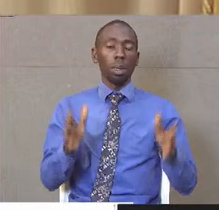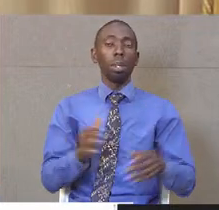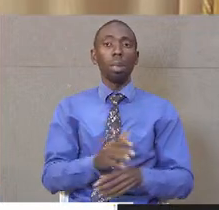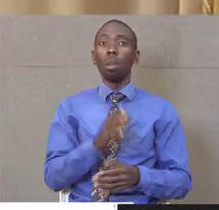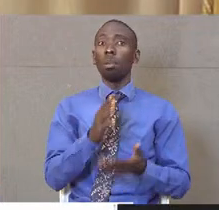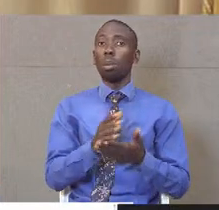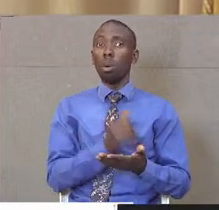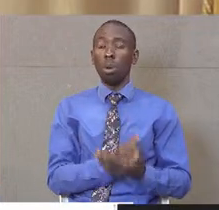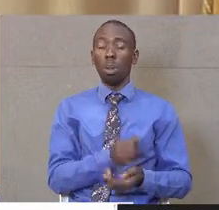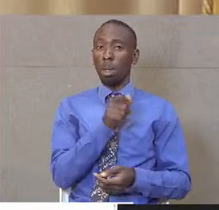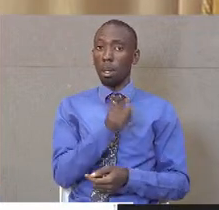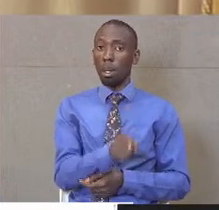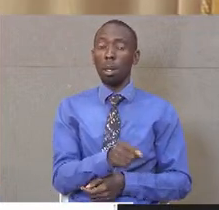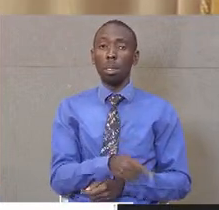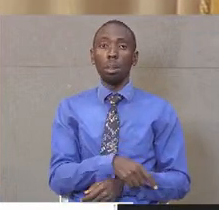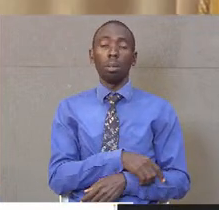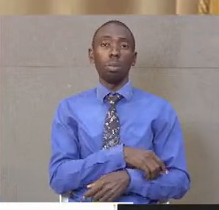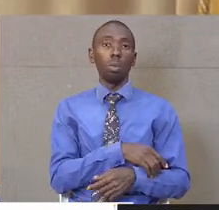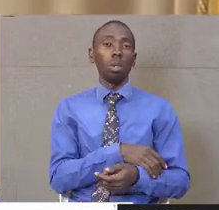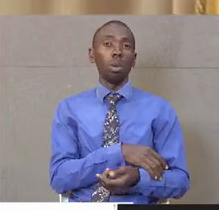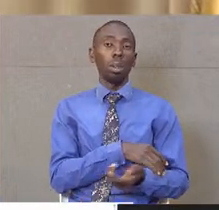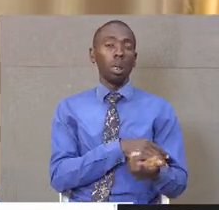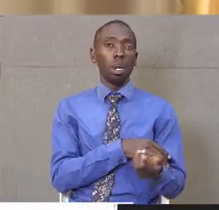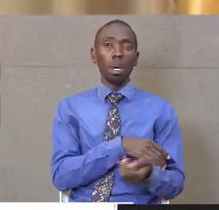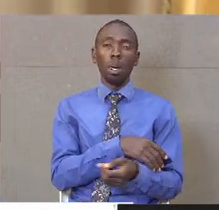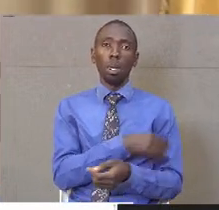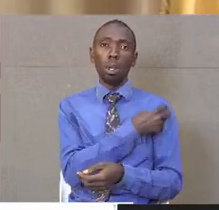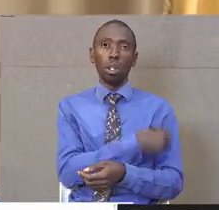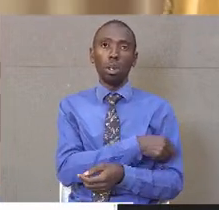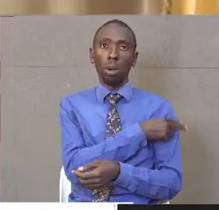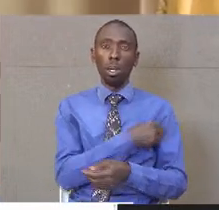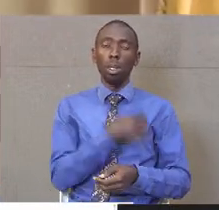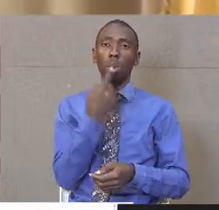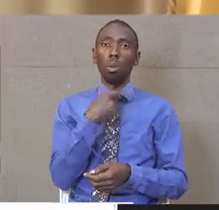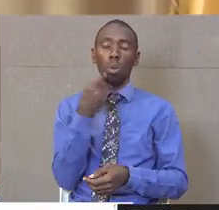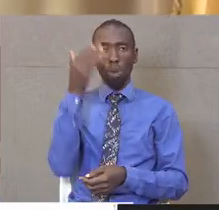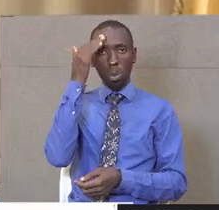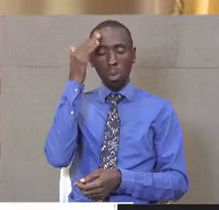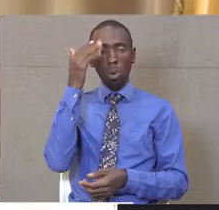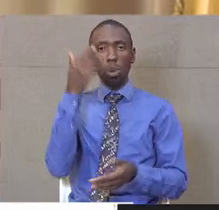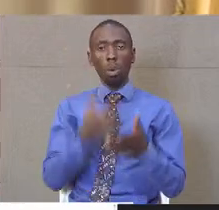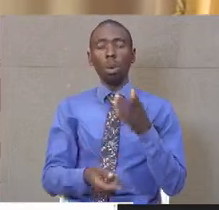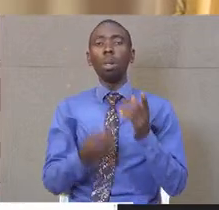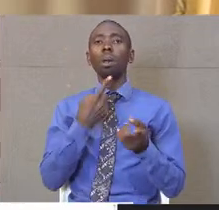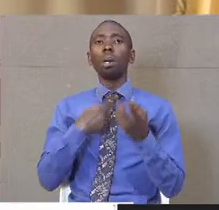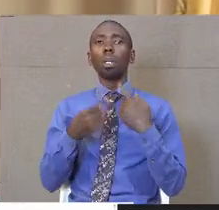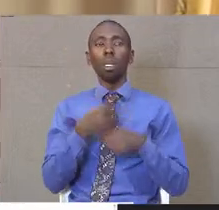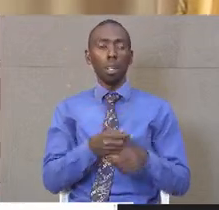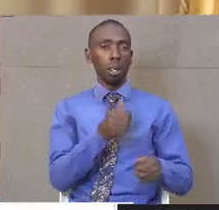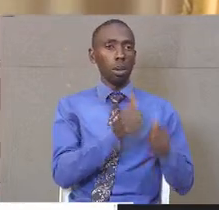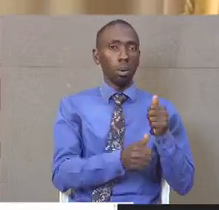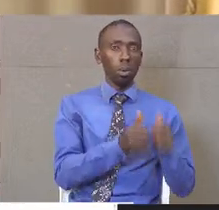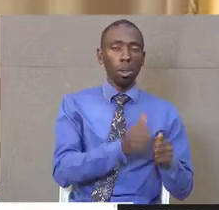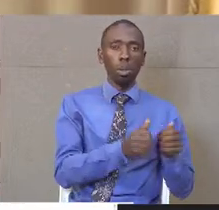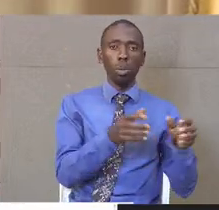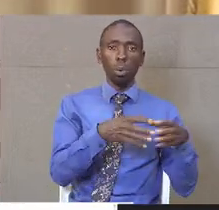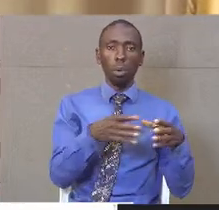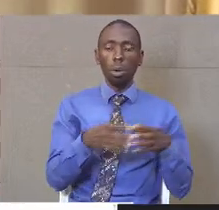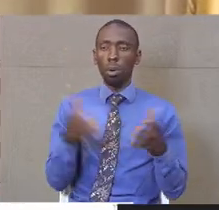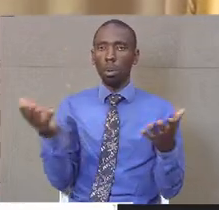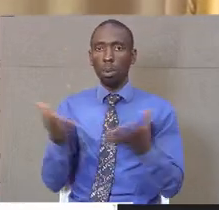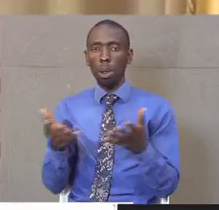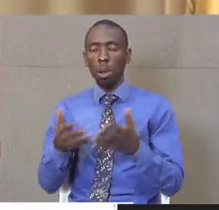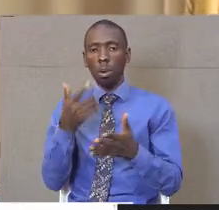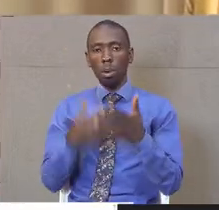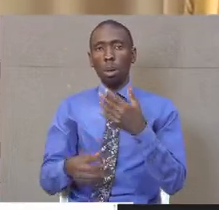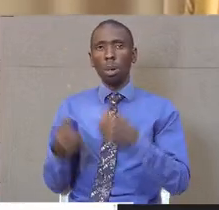is these medics who know what is required in which ward and where and what should be